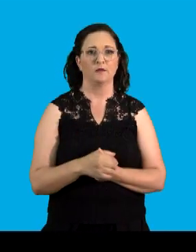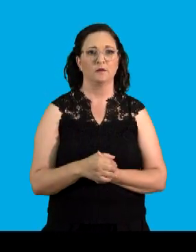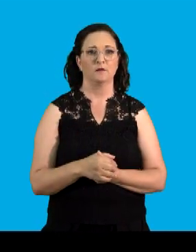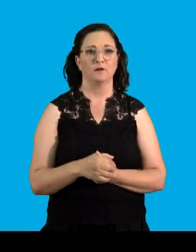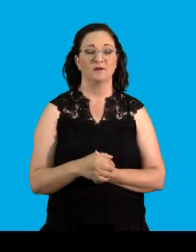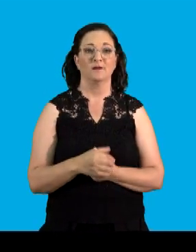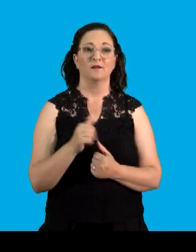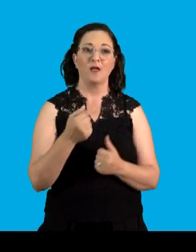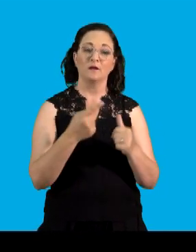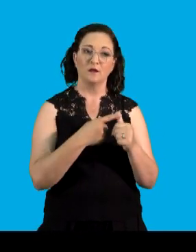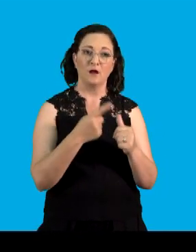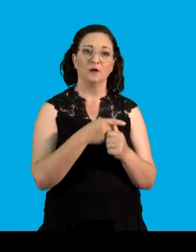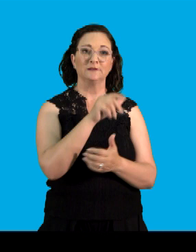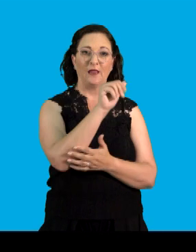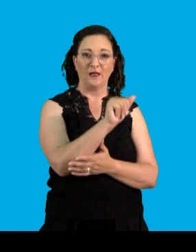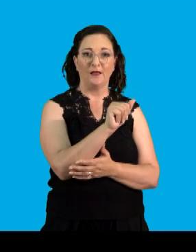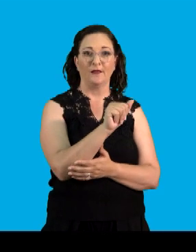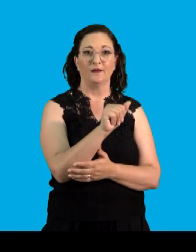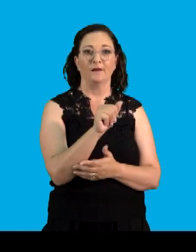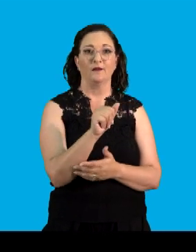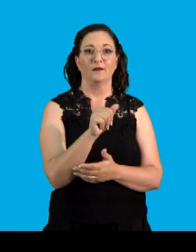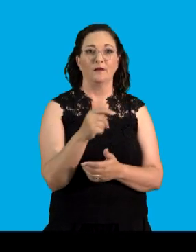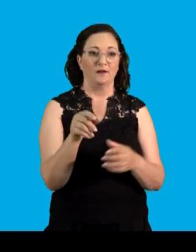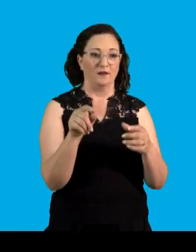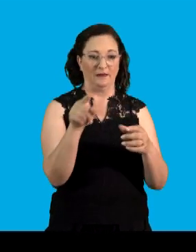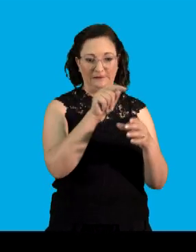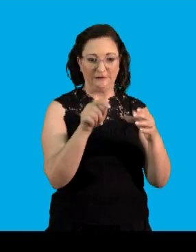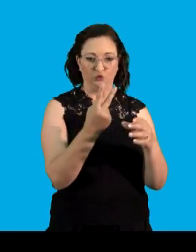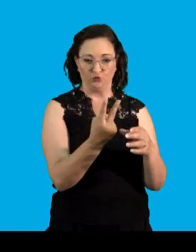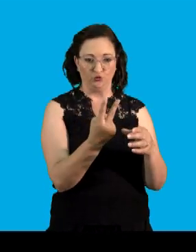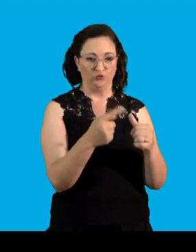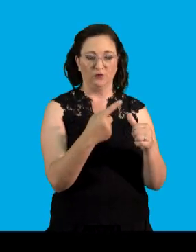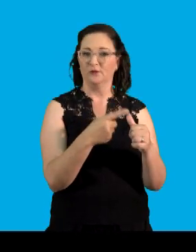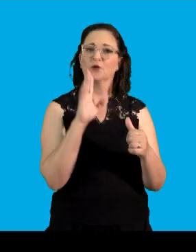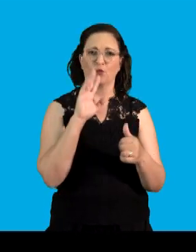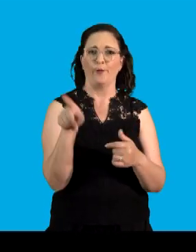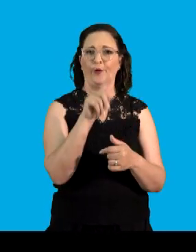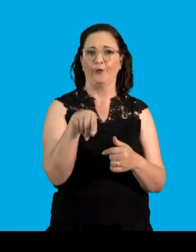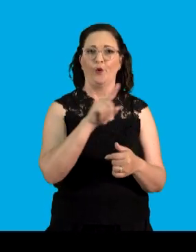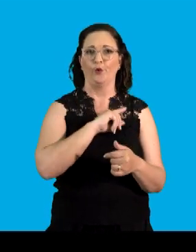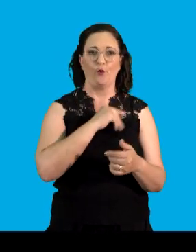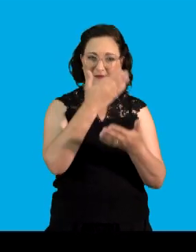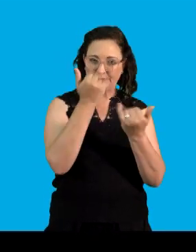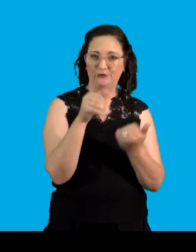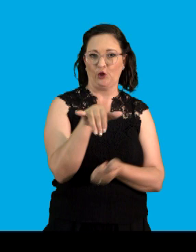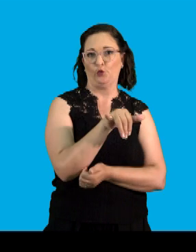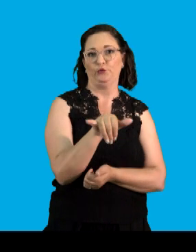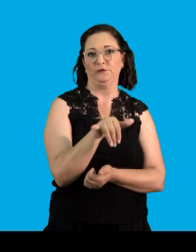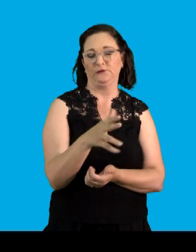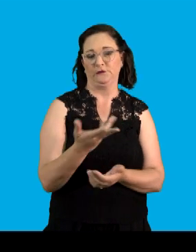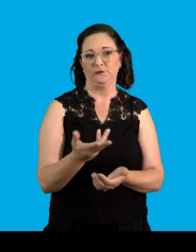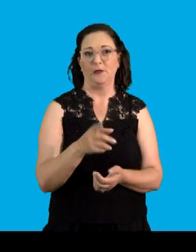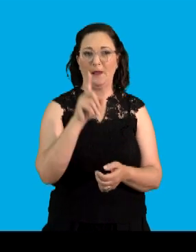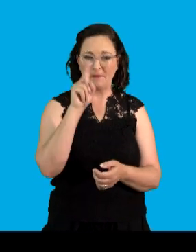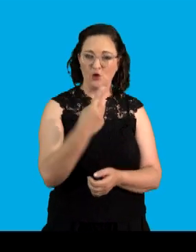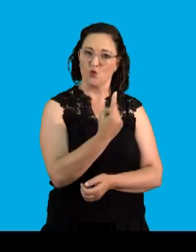in the memo, the answer is actually A. Everything here will be regarded as incorrect because there's only one answer for